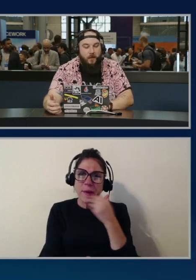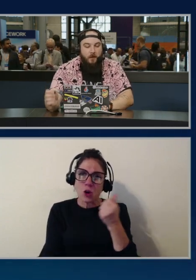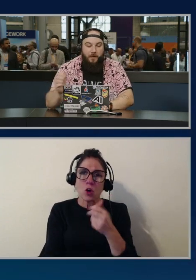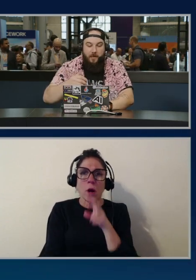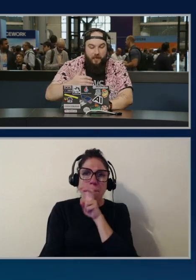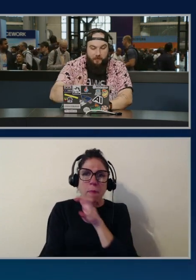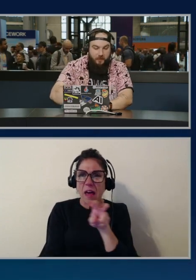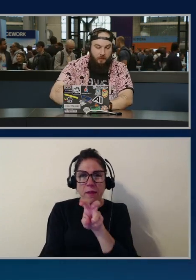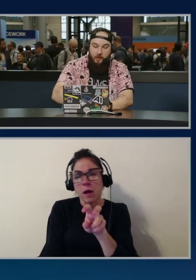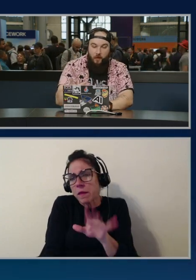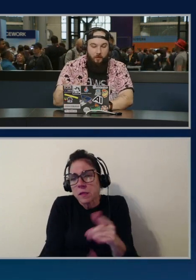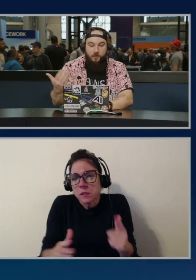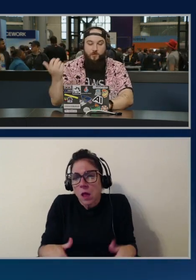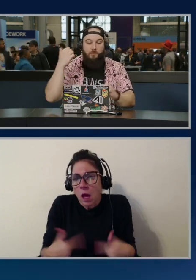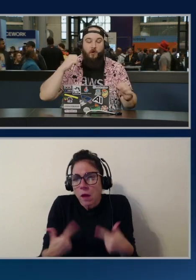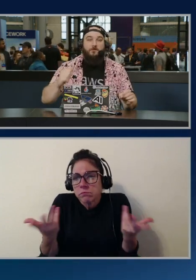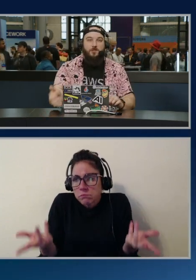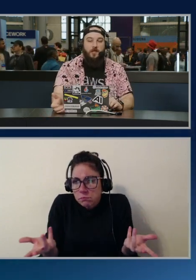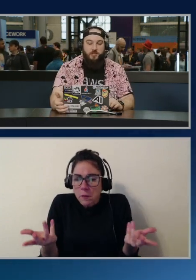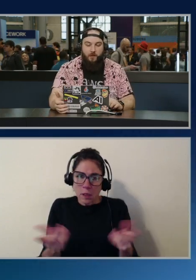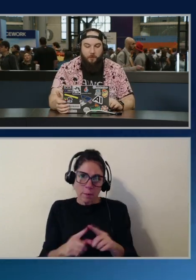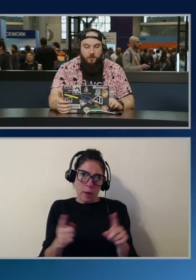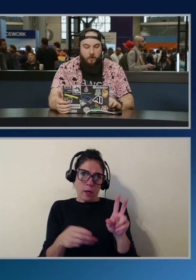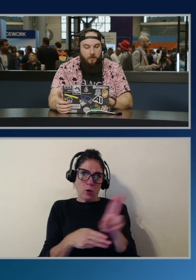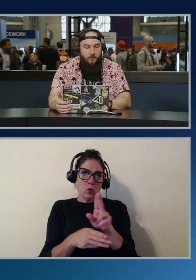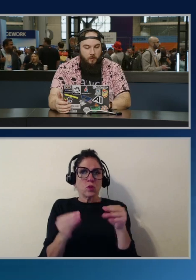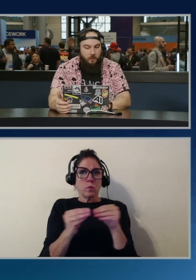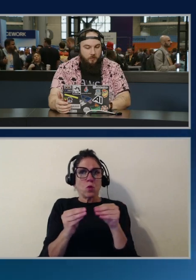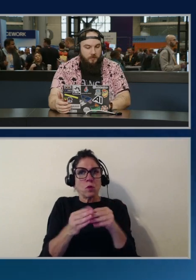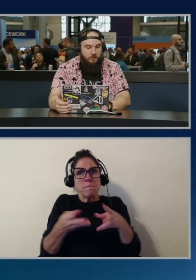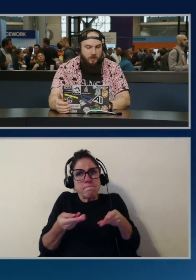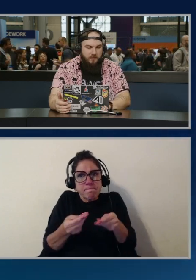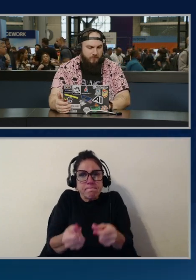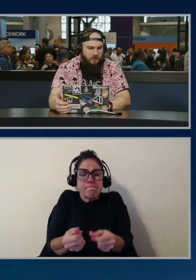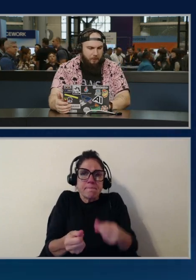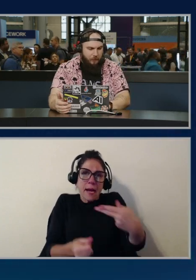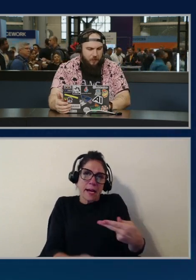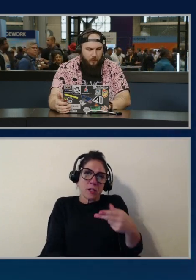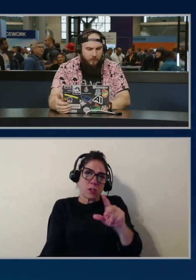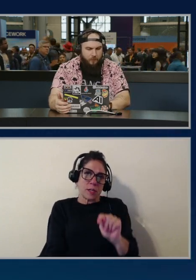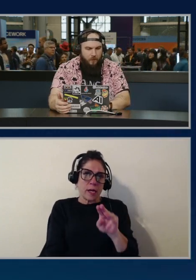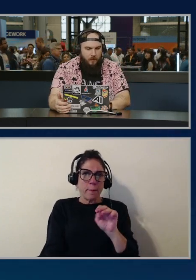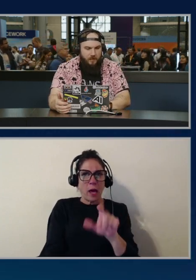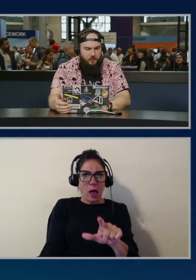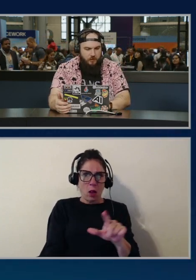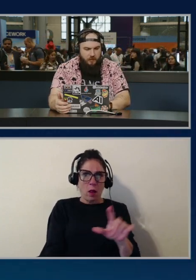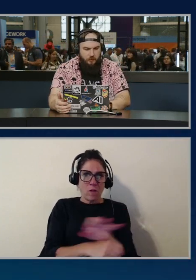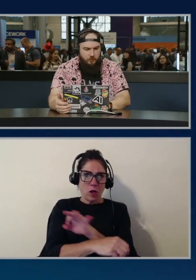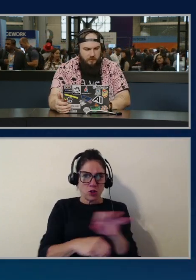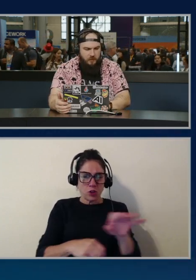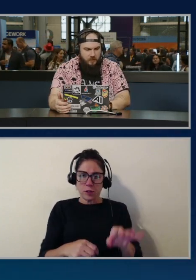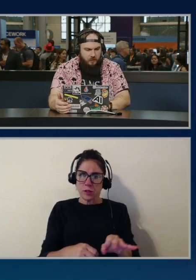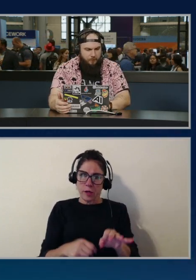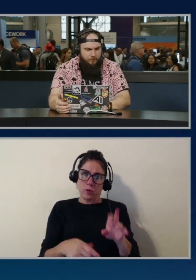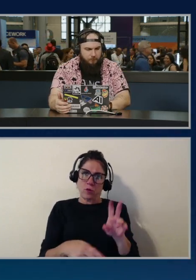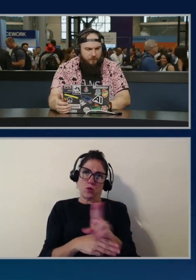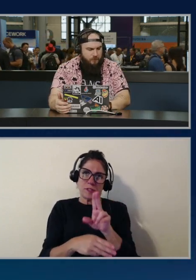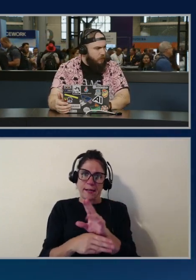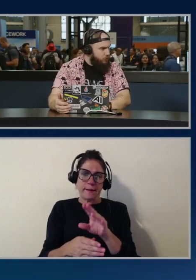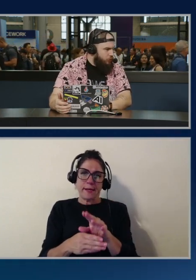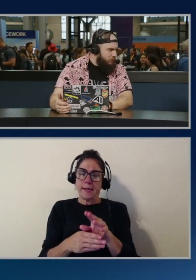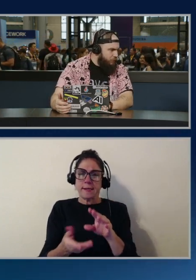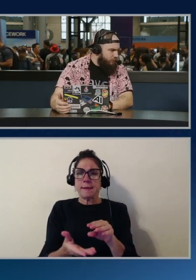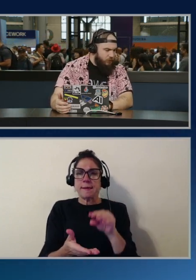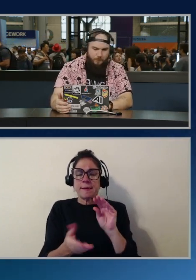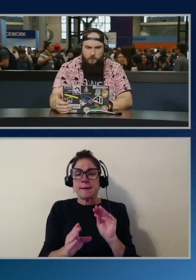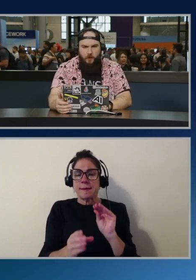life is. But like that tells you, like, here, use a more efficient HTML parser, right? You can use, instead of using the built-in one, it actually tells you to use the beautiful.